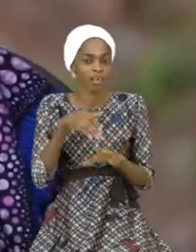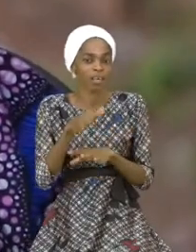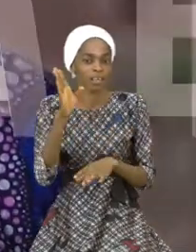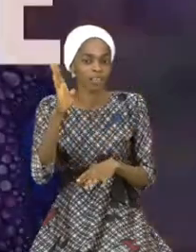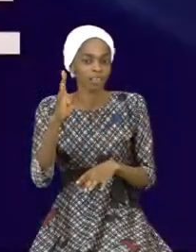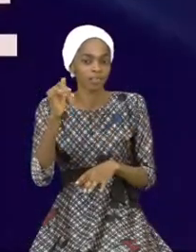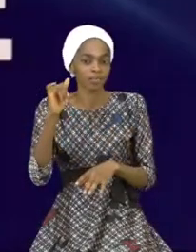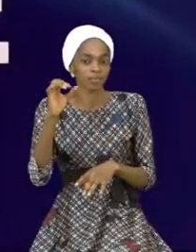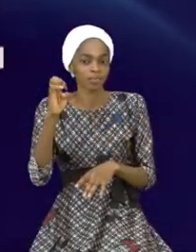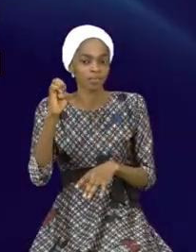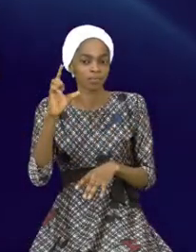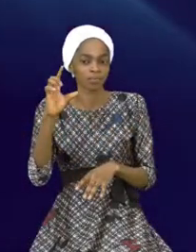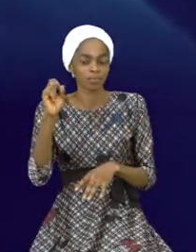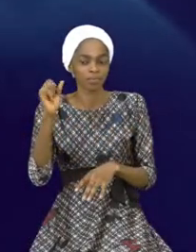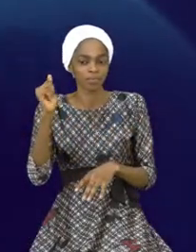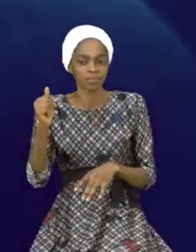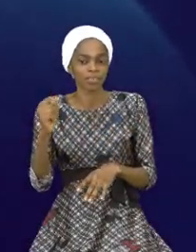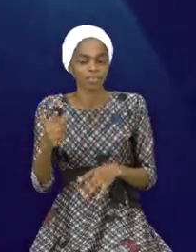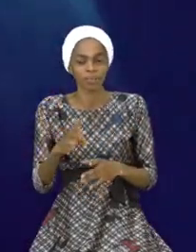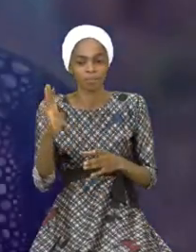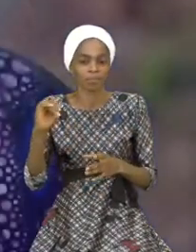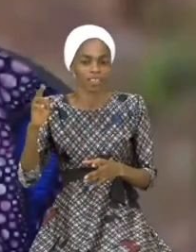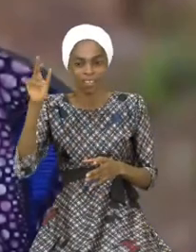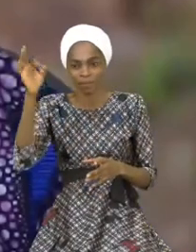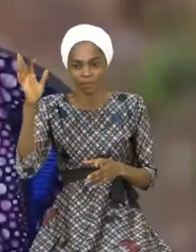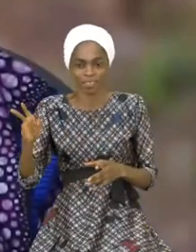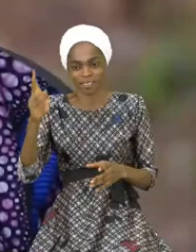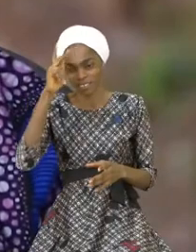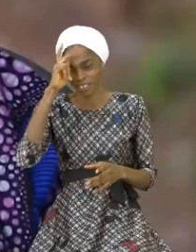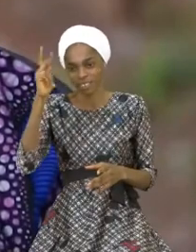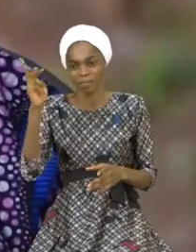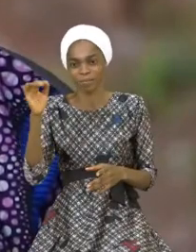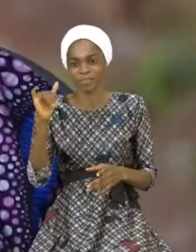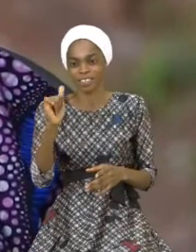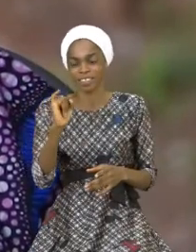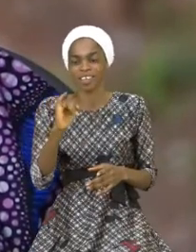by Pastor Kumuyi, and they our pastor brought